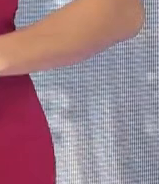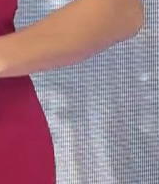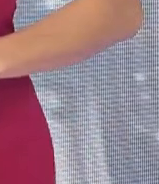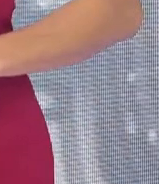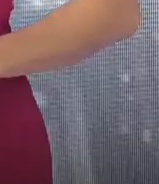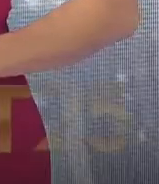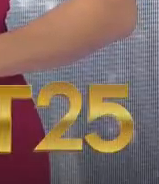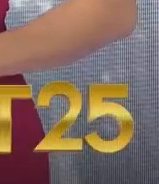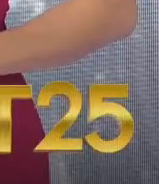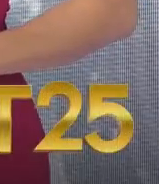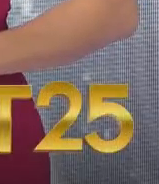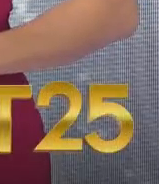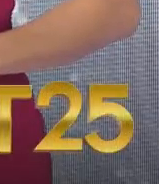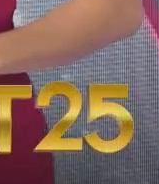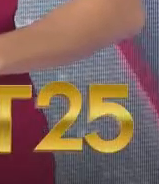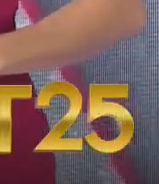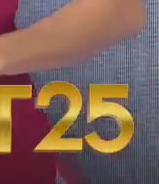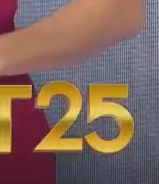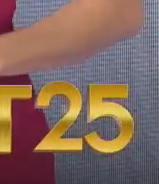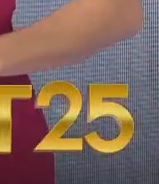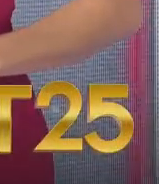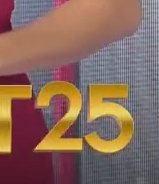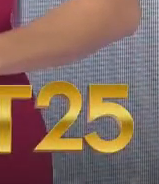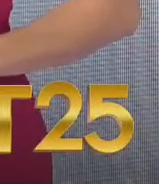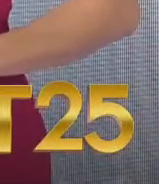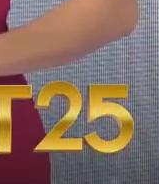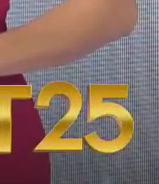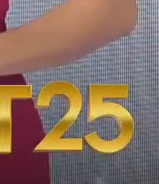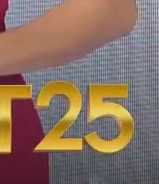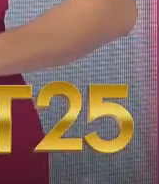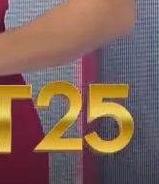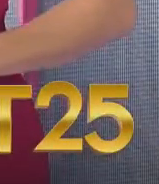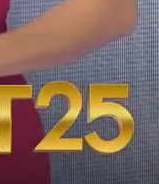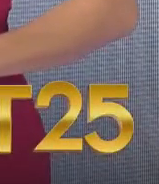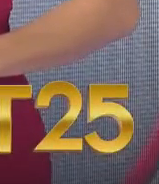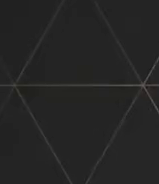on point with stories from around the globe. Follow, like, and subscribe to @net25tv.